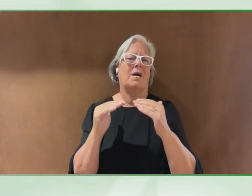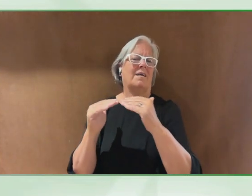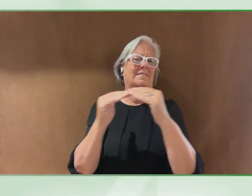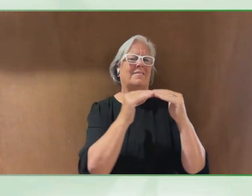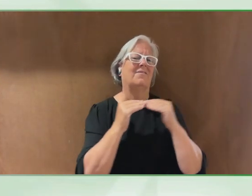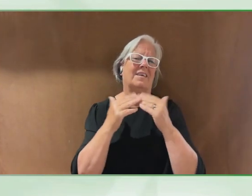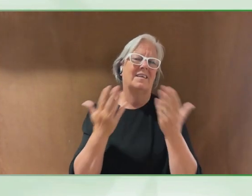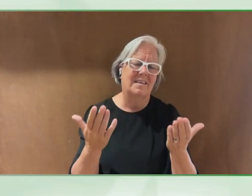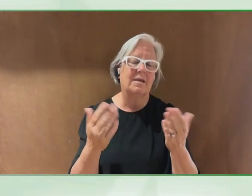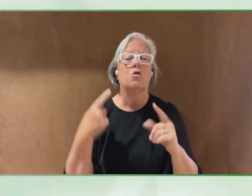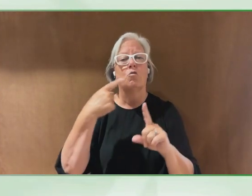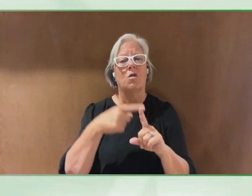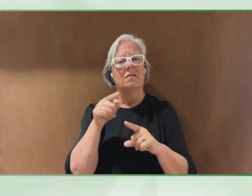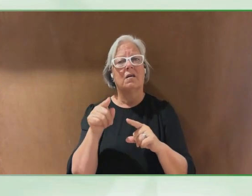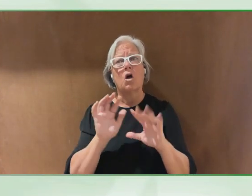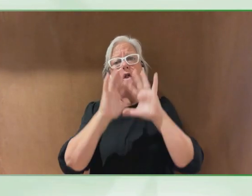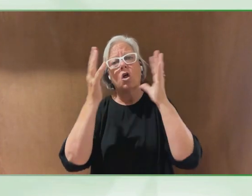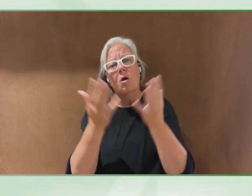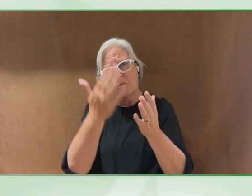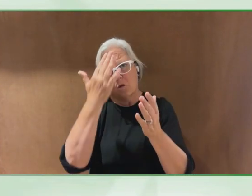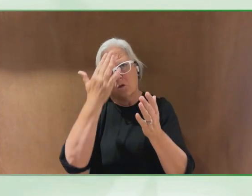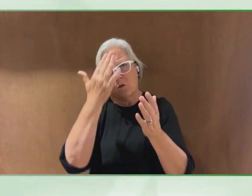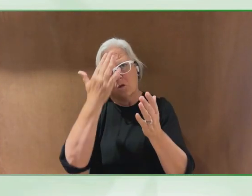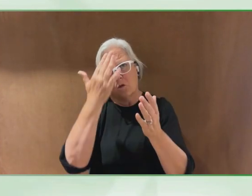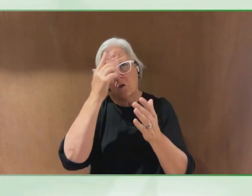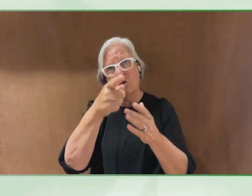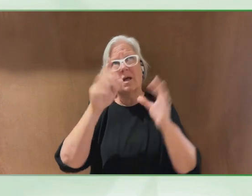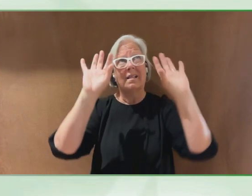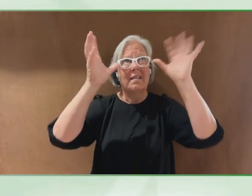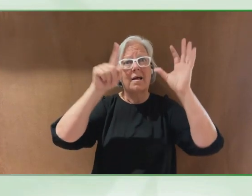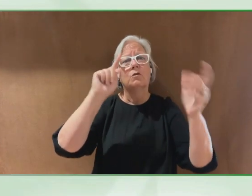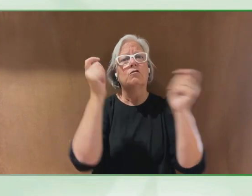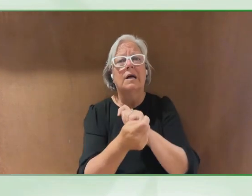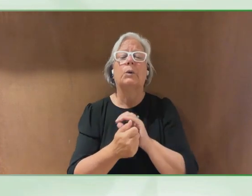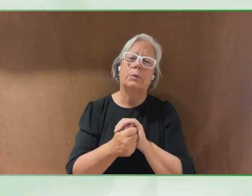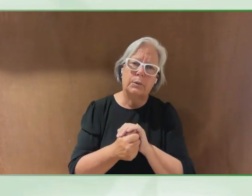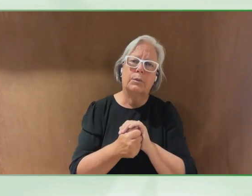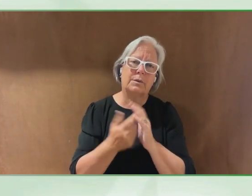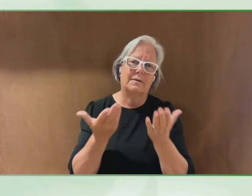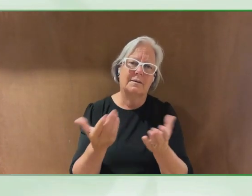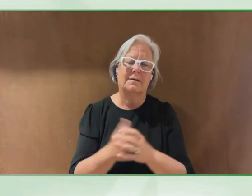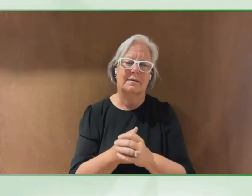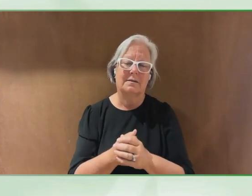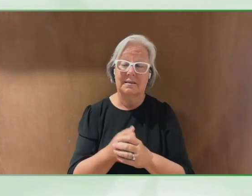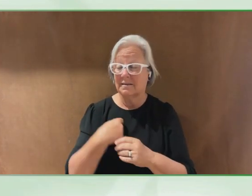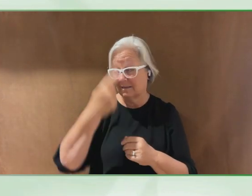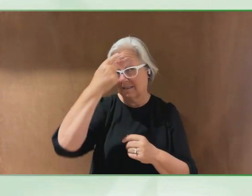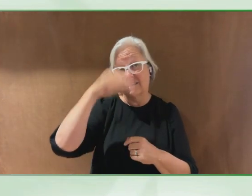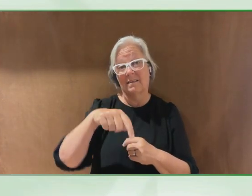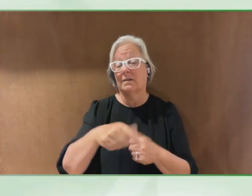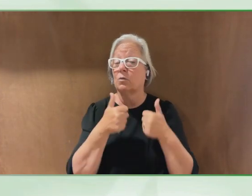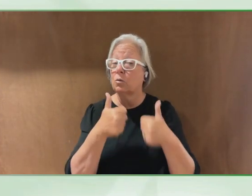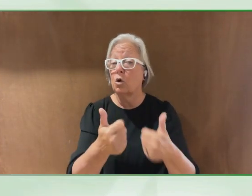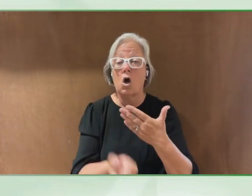other global challenges such as climate change. So we have a great opportunity here if we give that chance to